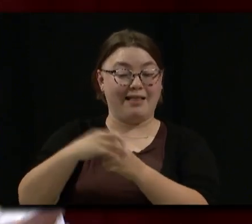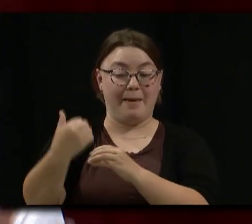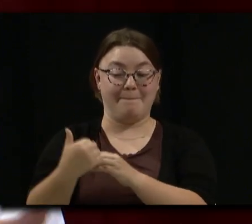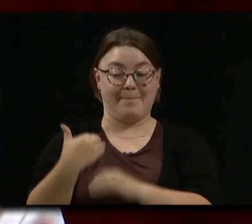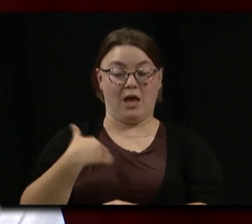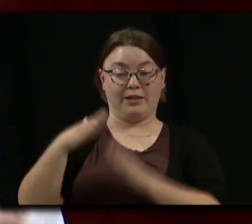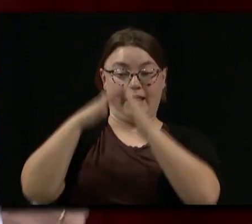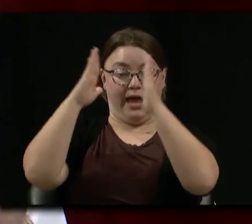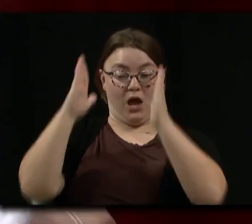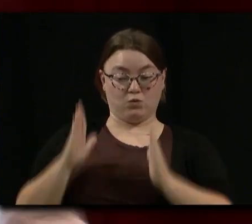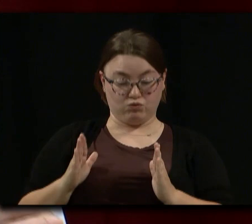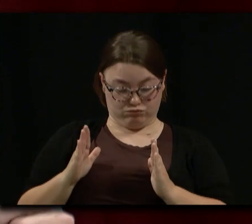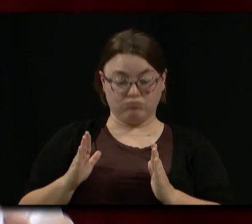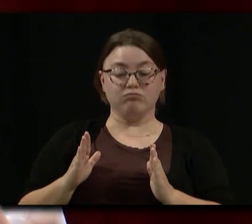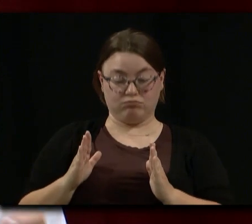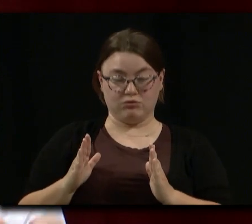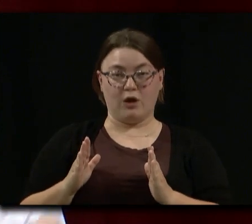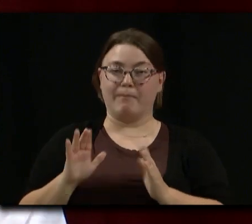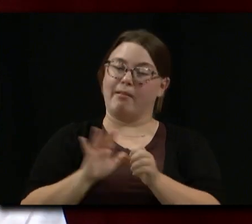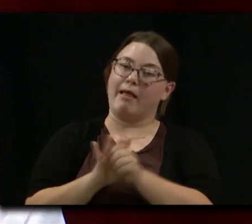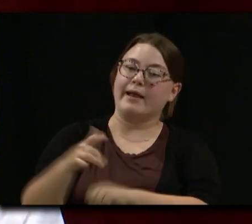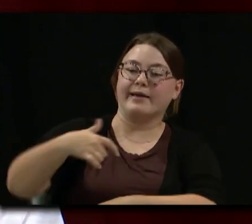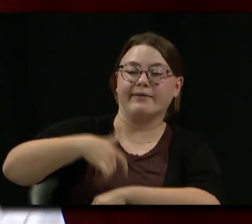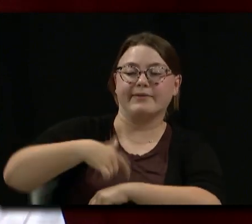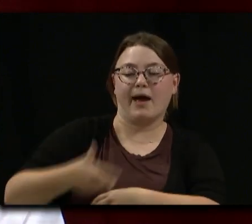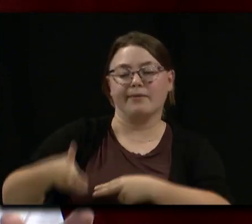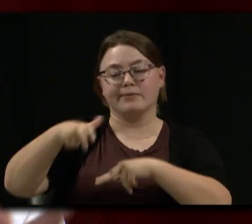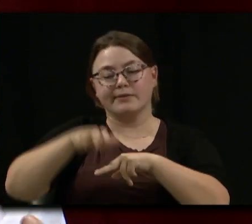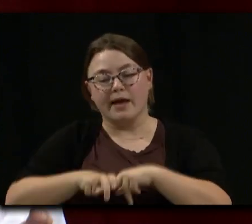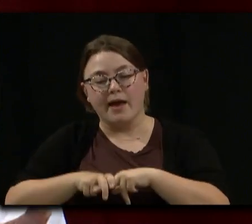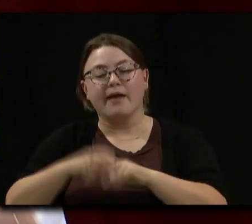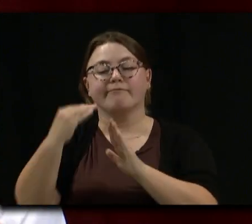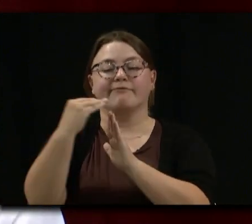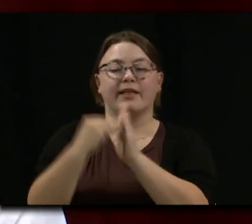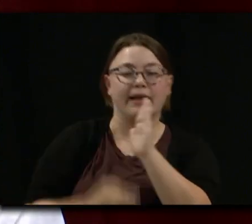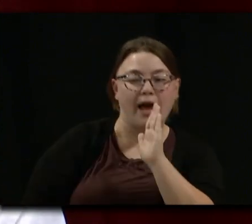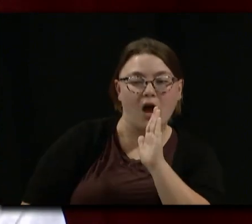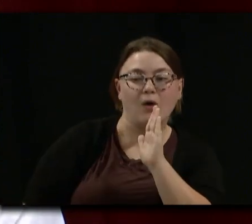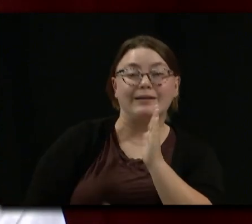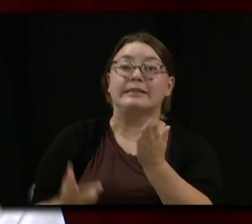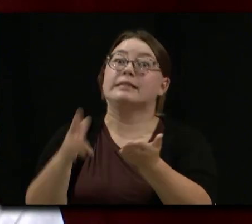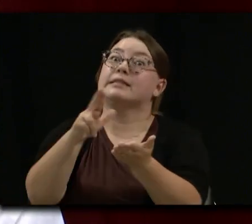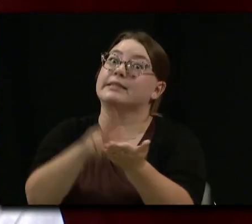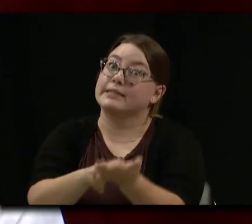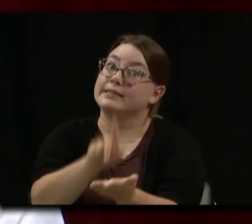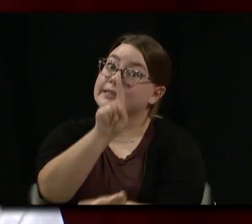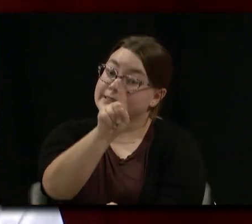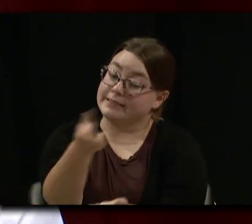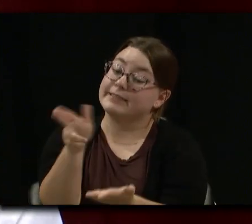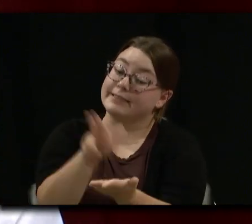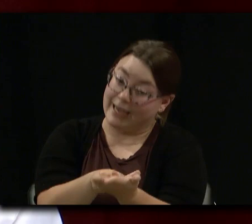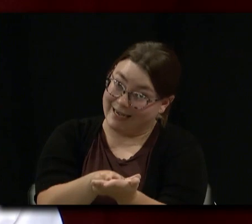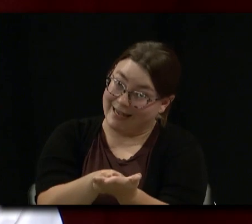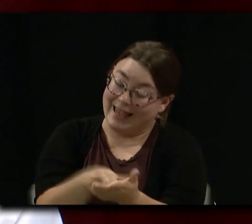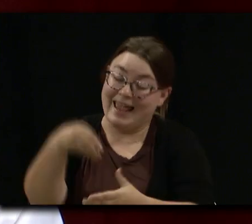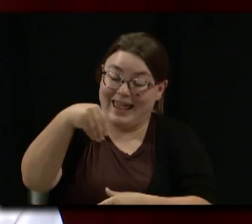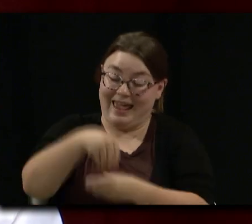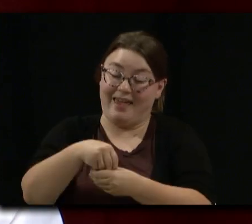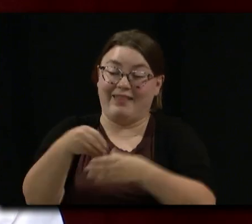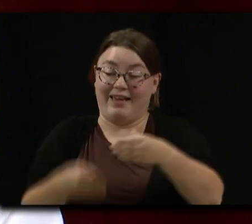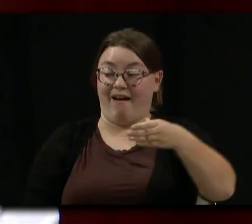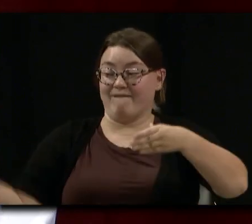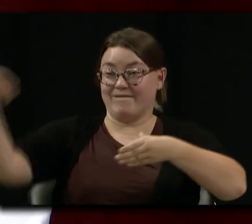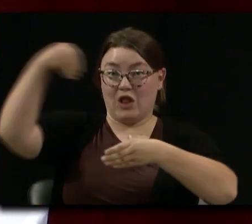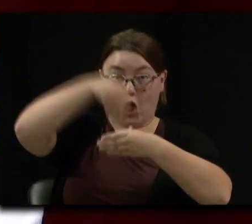of time to then complete it, fill it in, sign it, and then make sure that she places it back in the envelope, and within